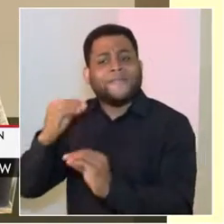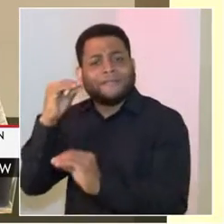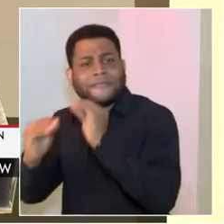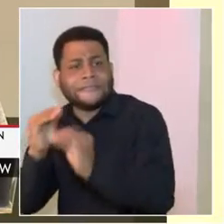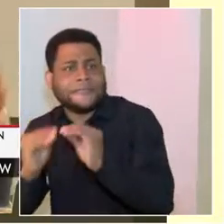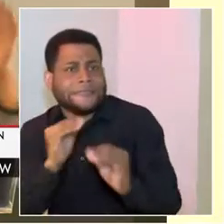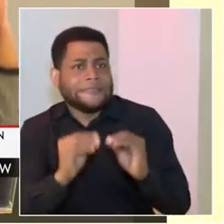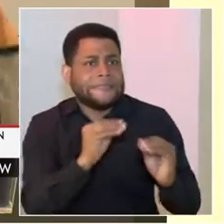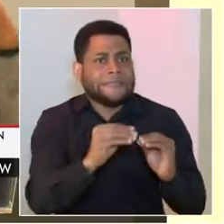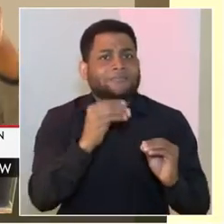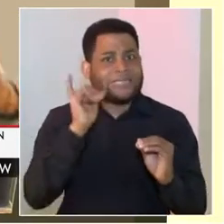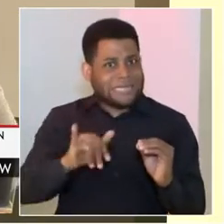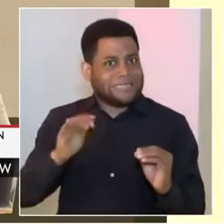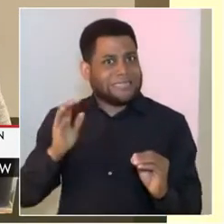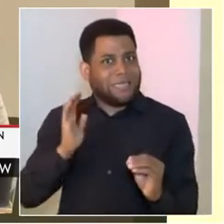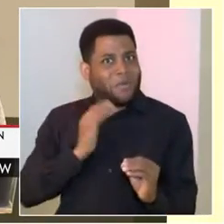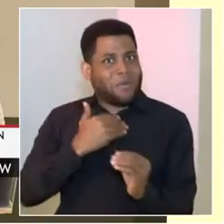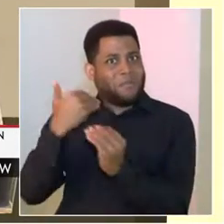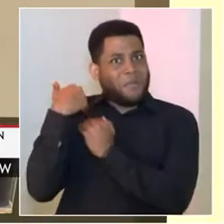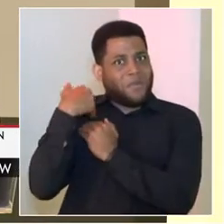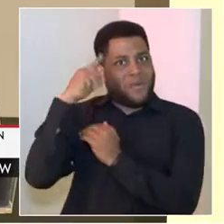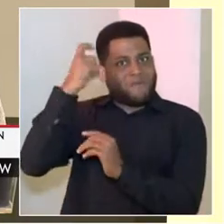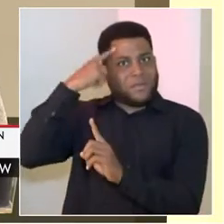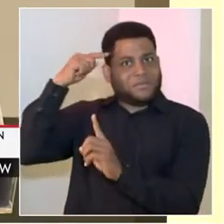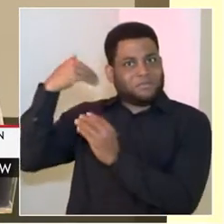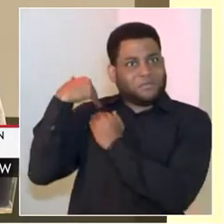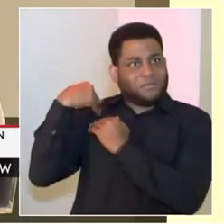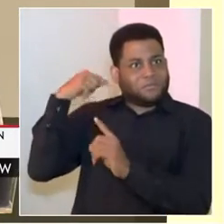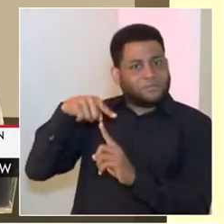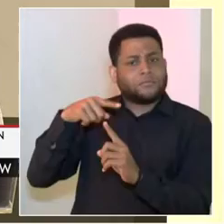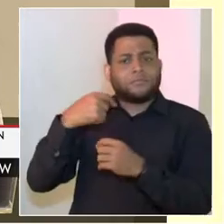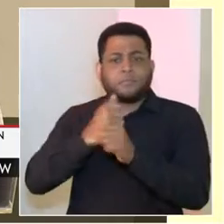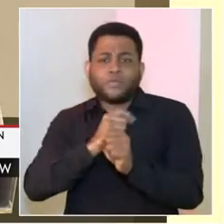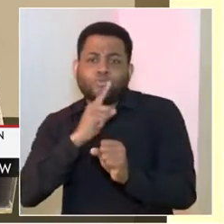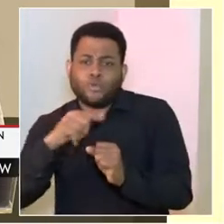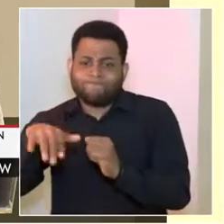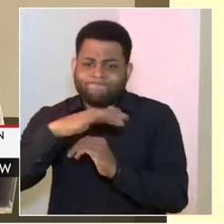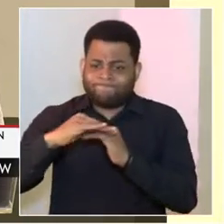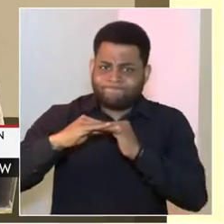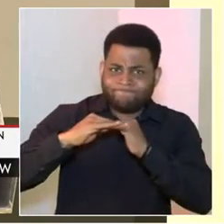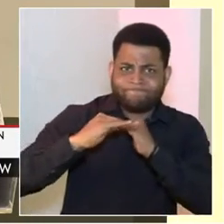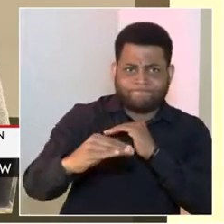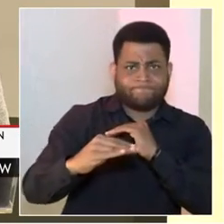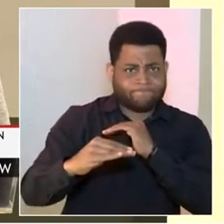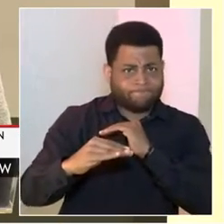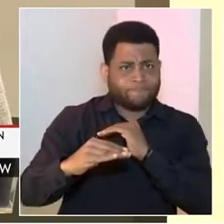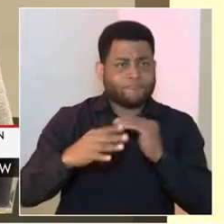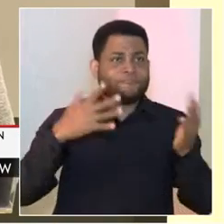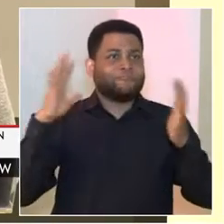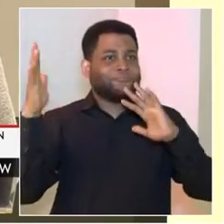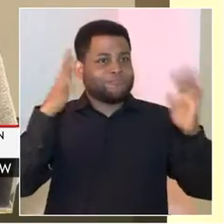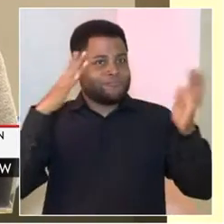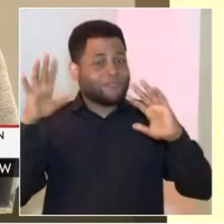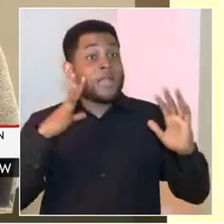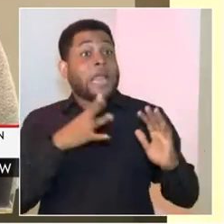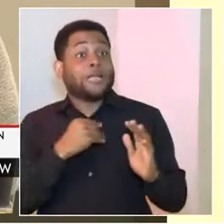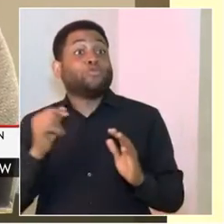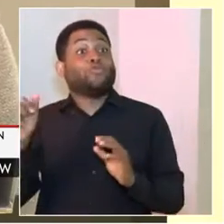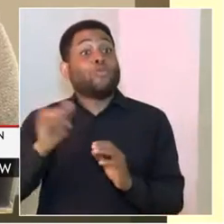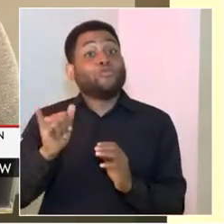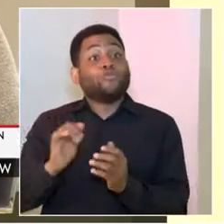stabilize the downtown, to work with Chief Smith. Don't we have an outstanding chief in Metropolitan Police Department?